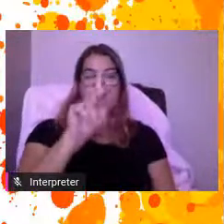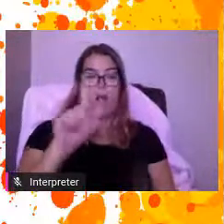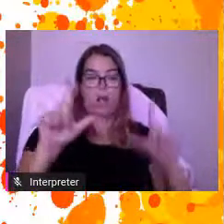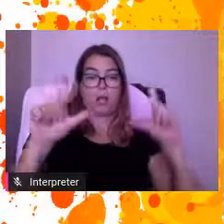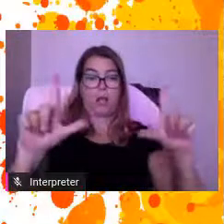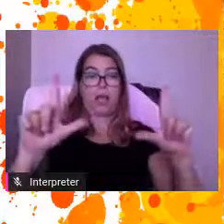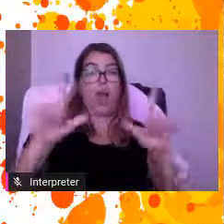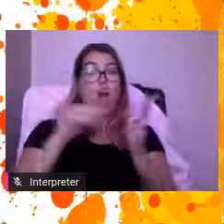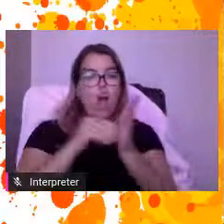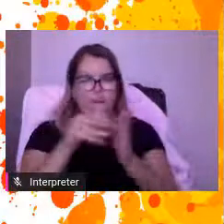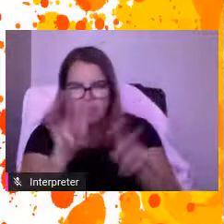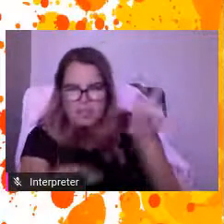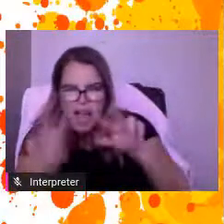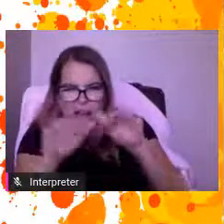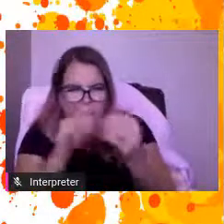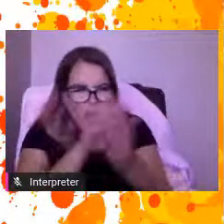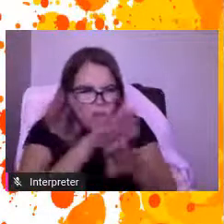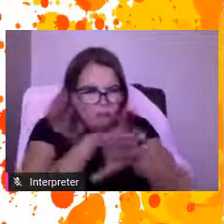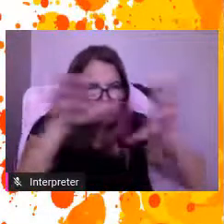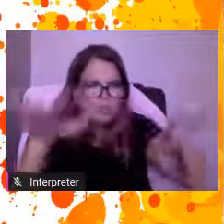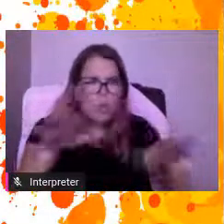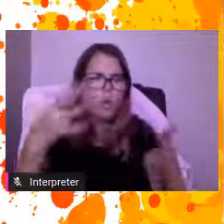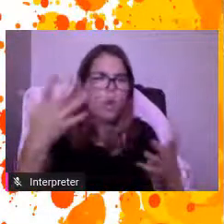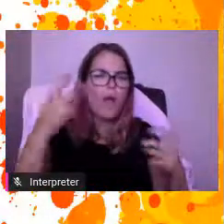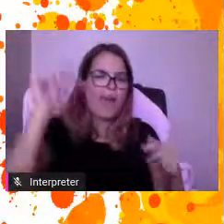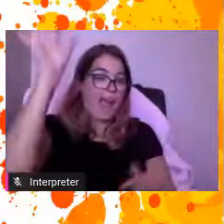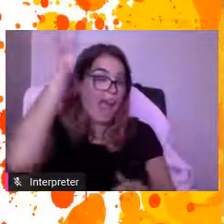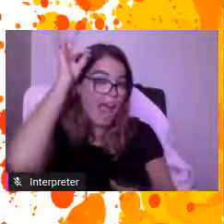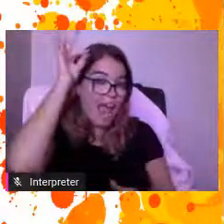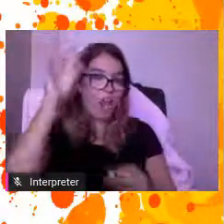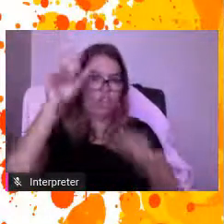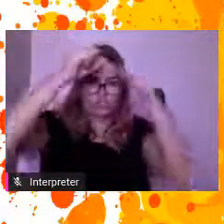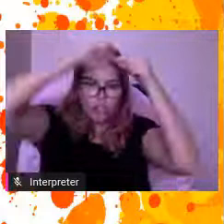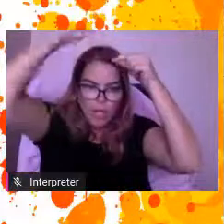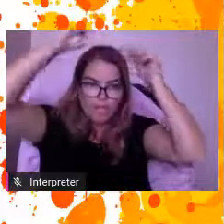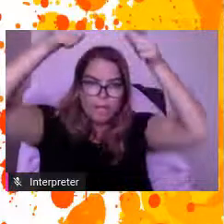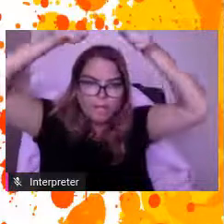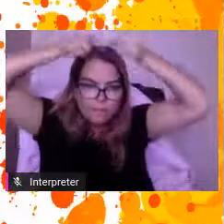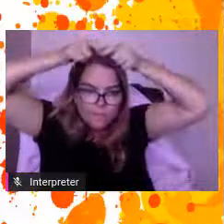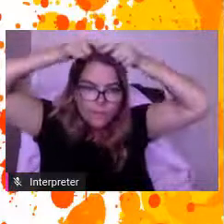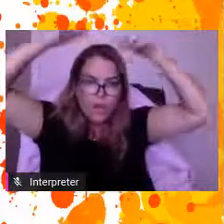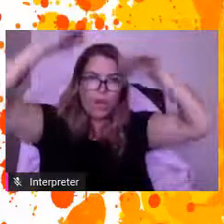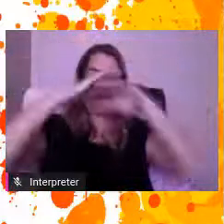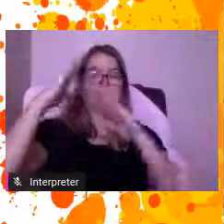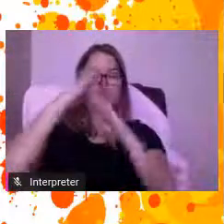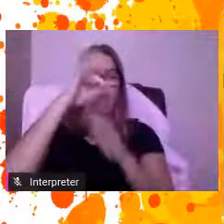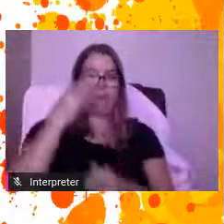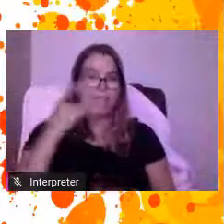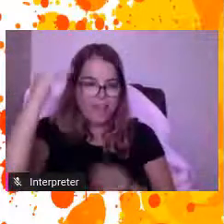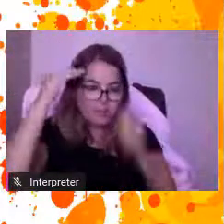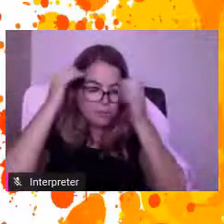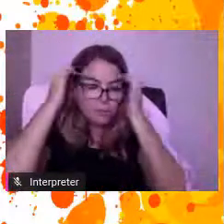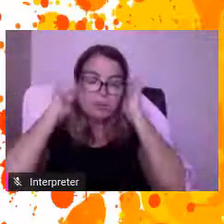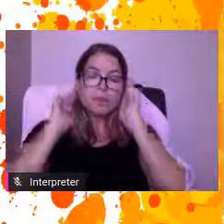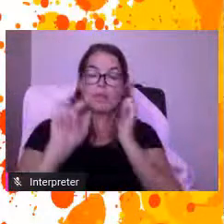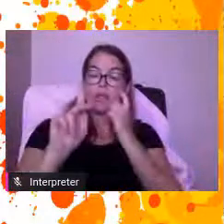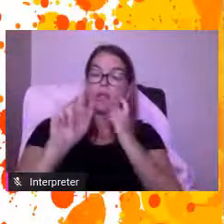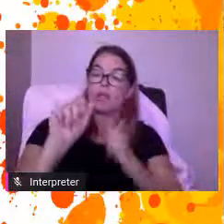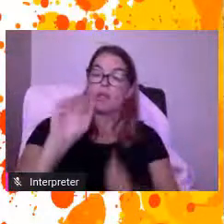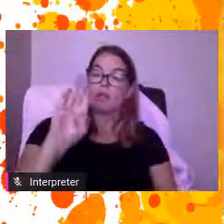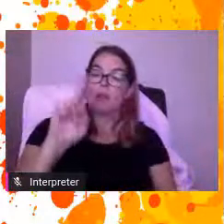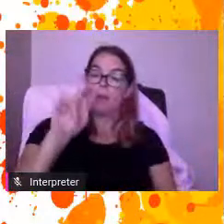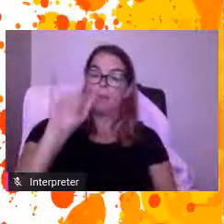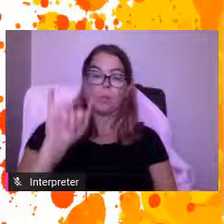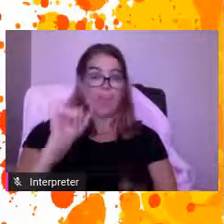by their hairstyle of long locks at the ears and a shaved patch atop the head. In kabuki theater, where cross-dressing was routine